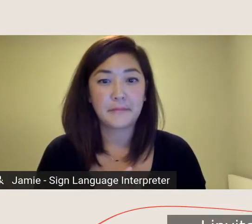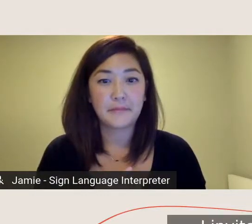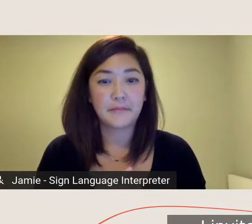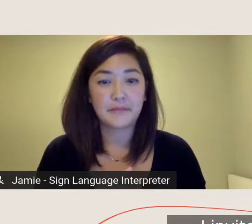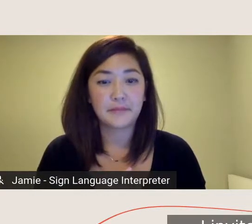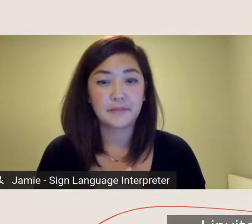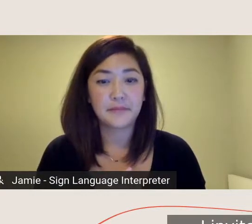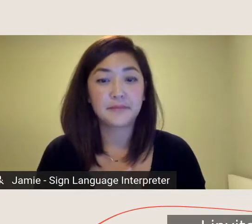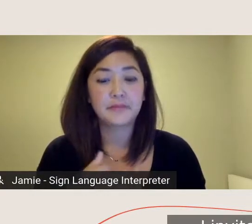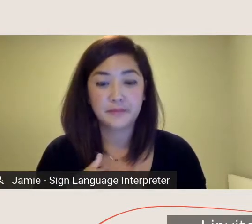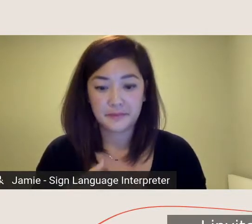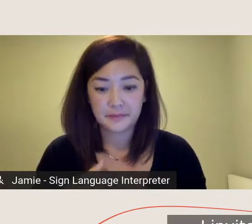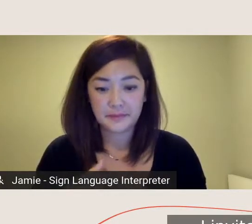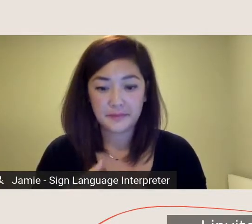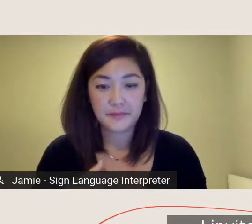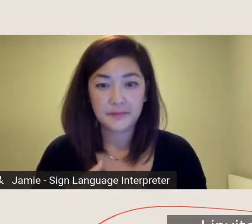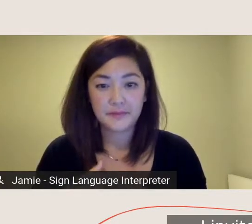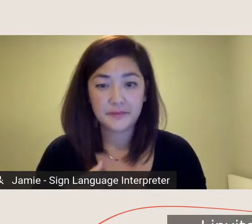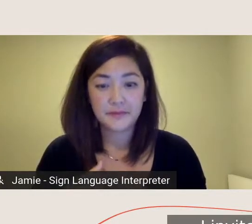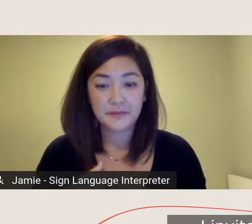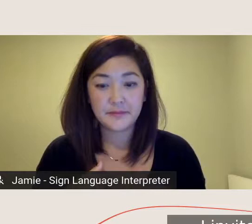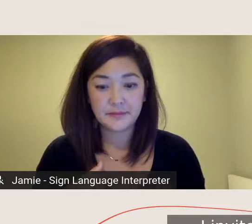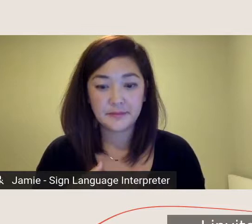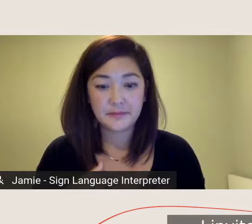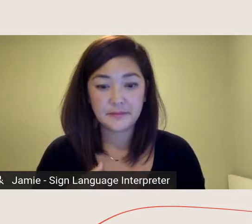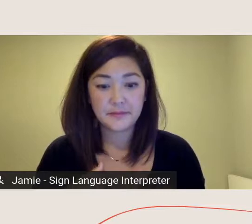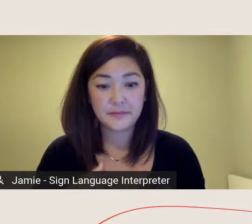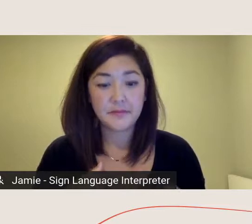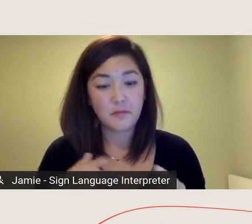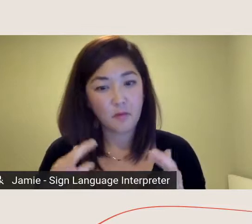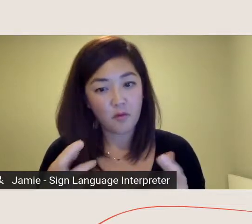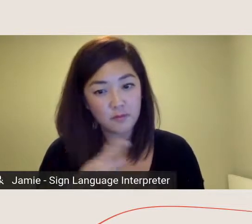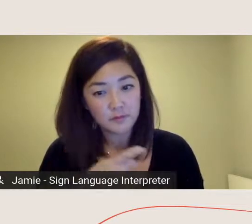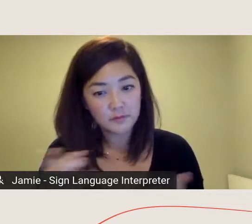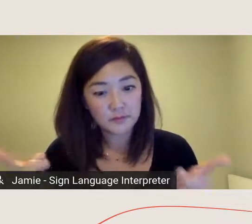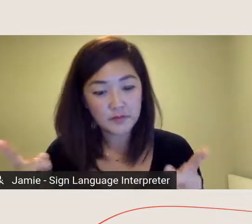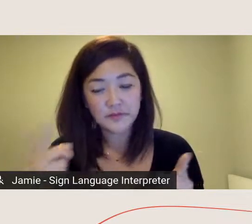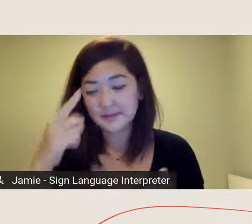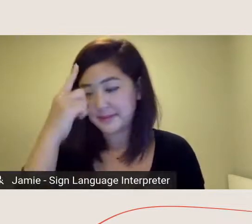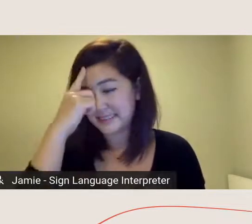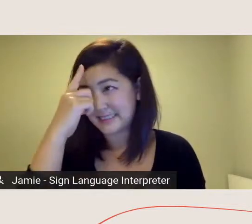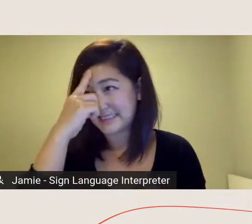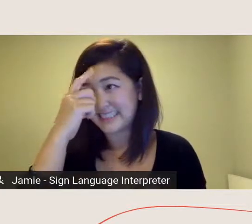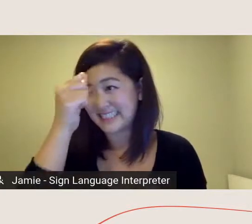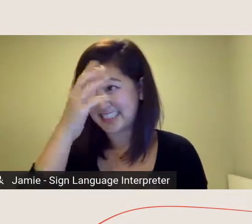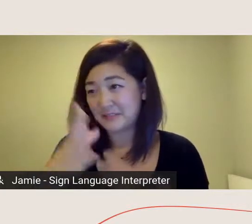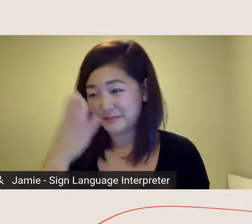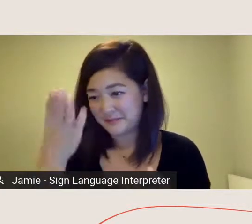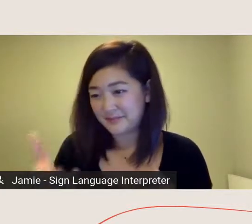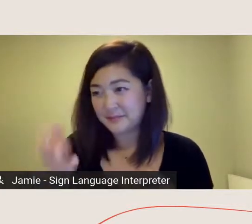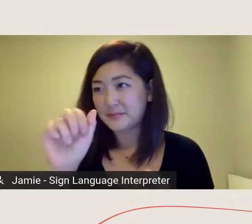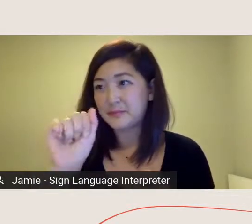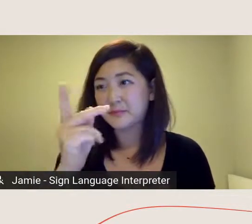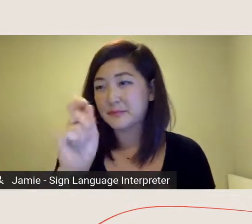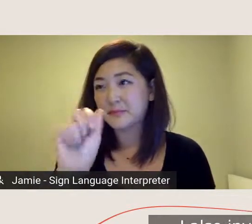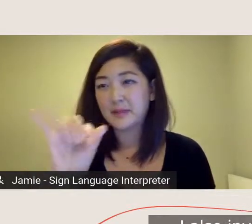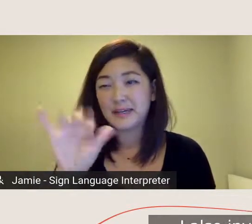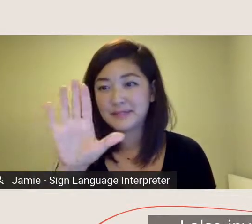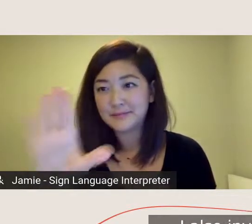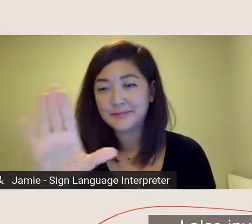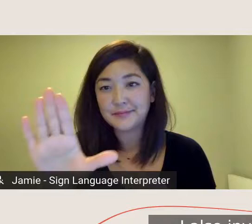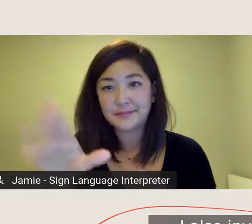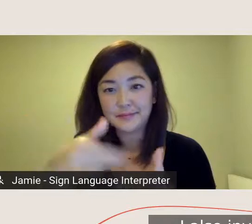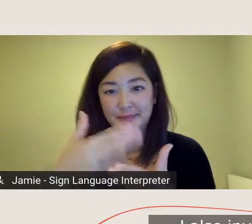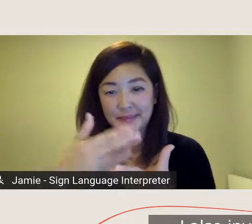I invite you to hold Akai's memory with peace throughout this discussion and in the days and years that follow. I